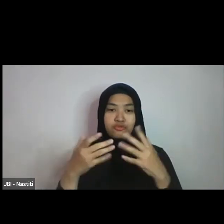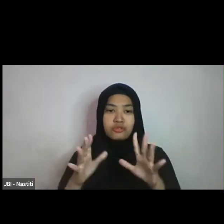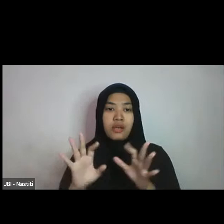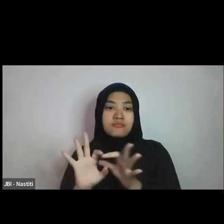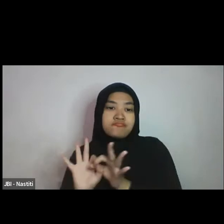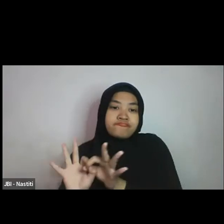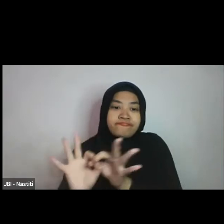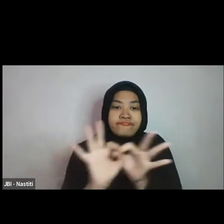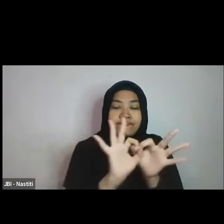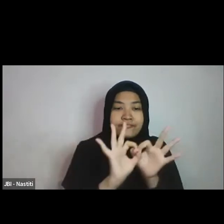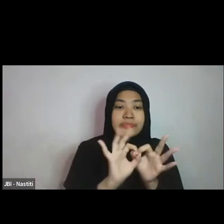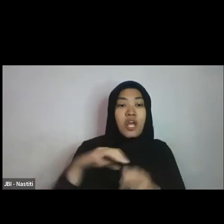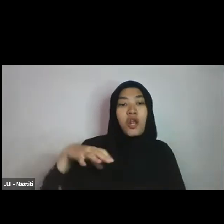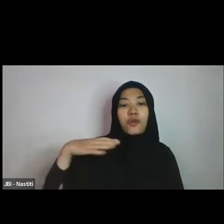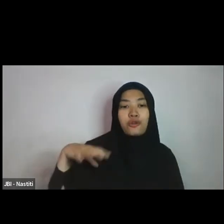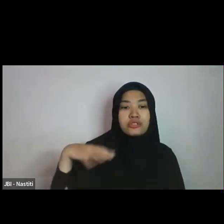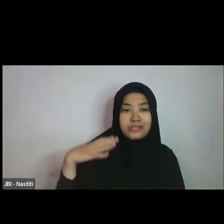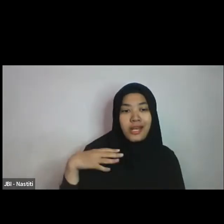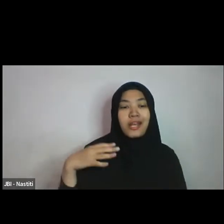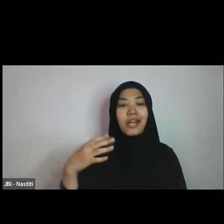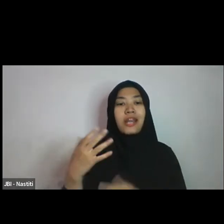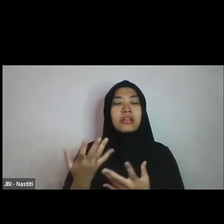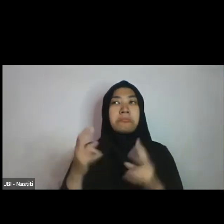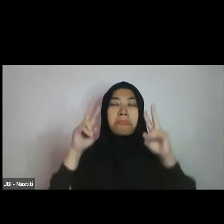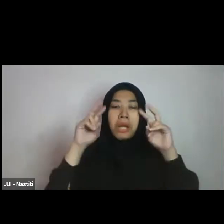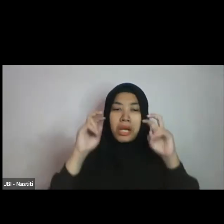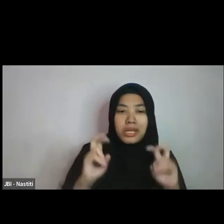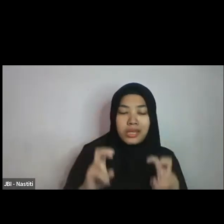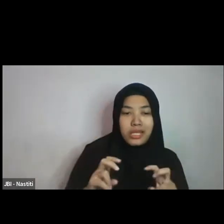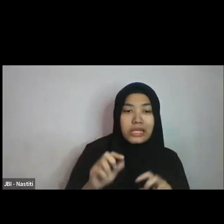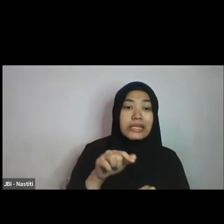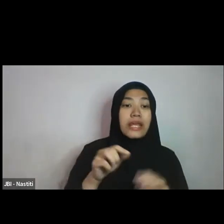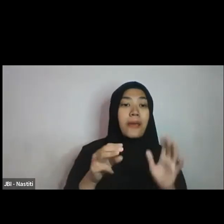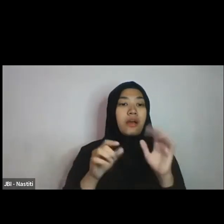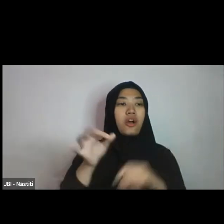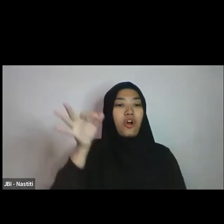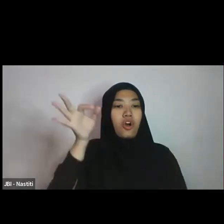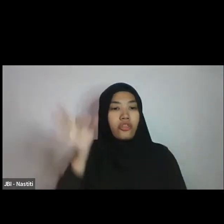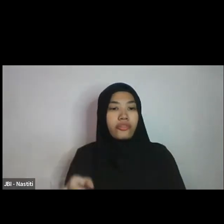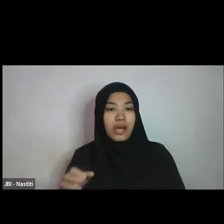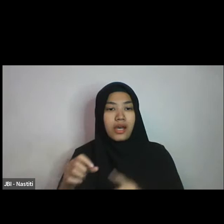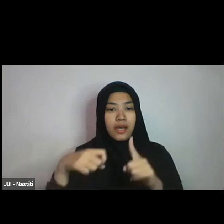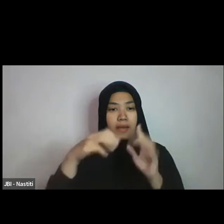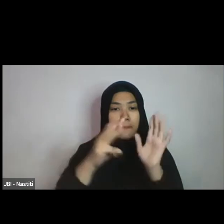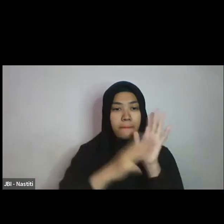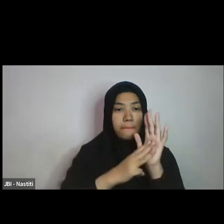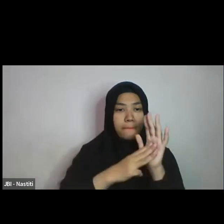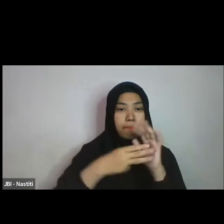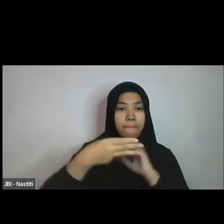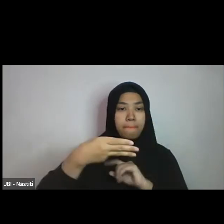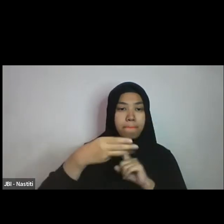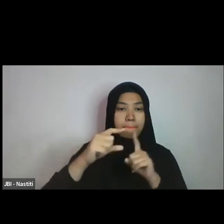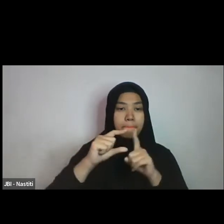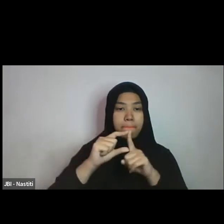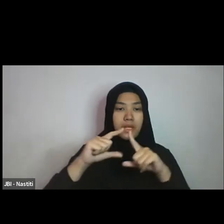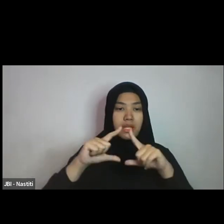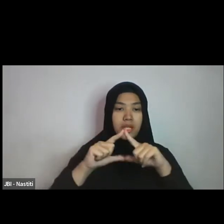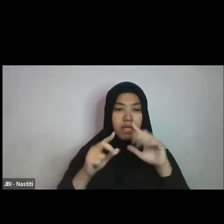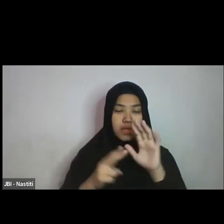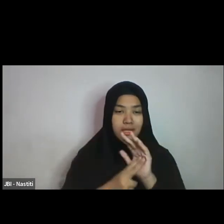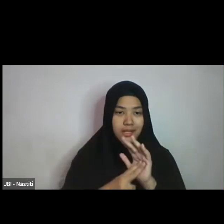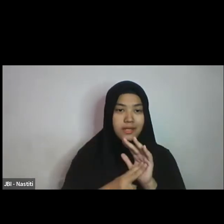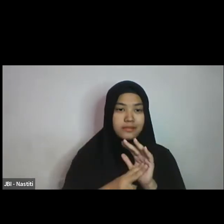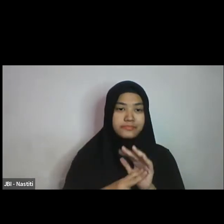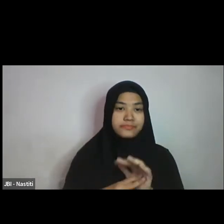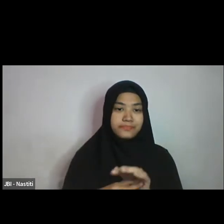dan peneliti di Medan ya. Jadi kita senang sekali, saya juga baru mengetahui hal tersebut. Oke, Pak Andrew, you